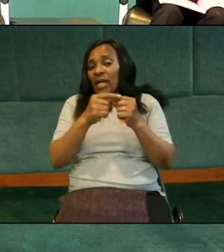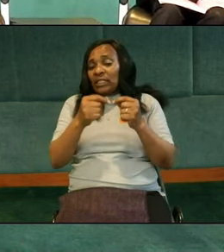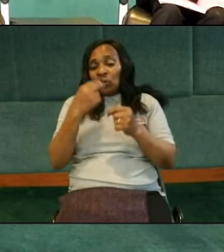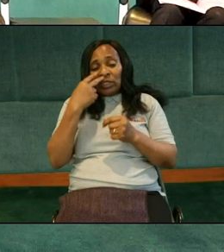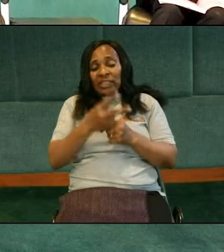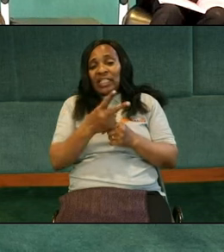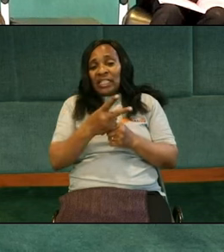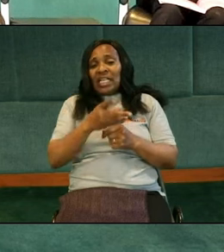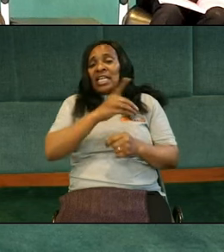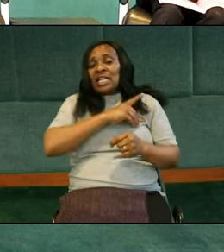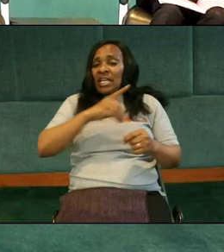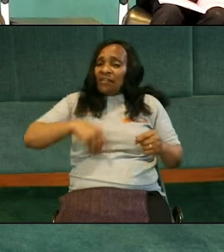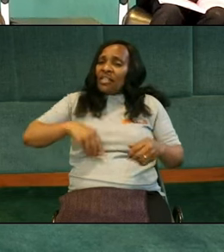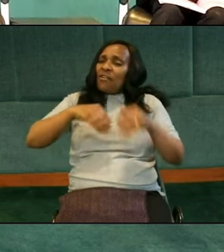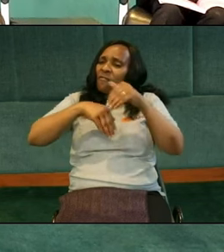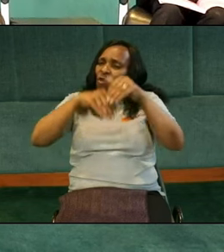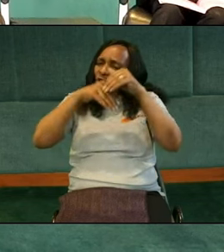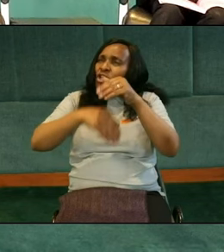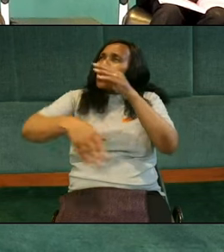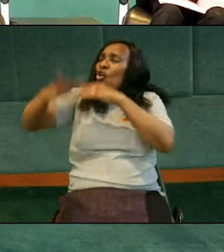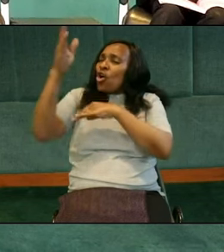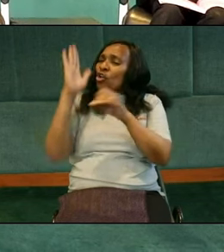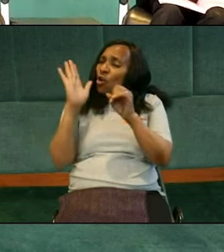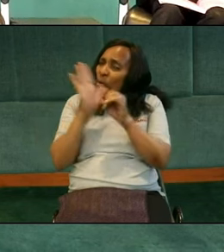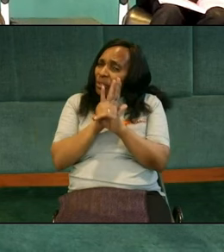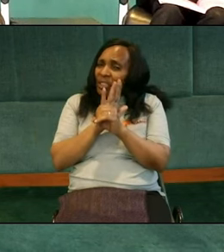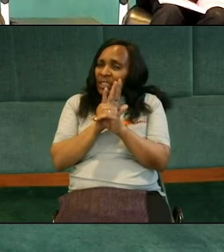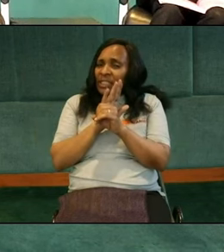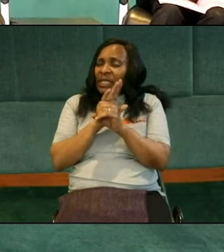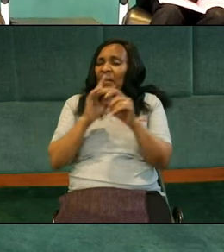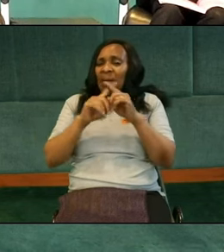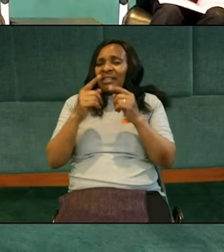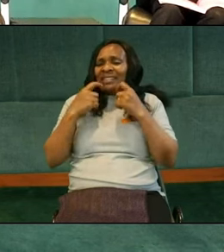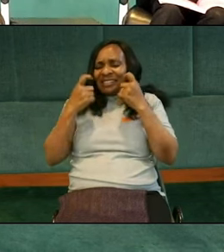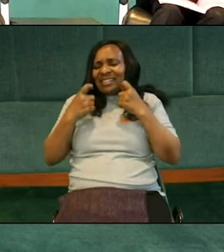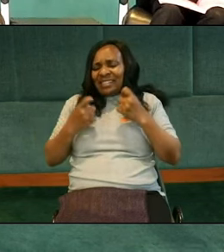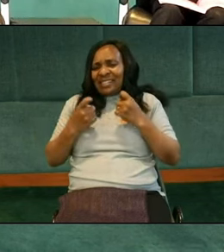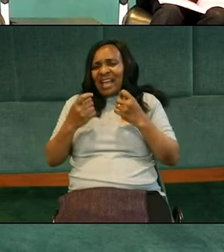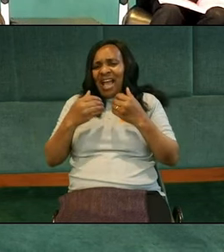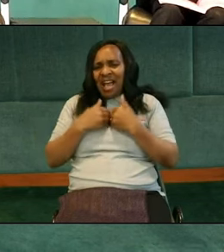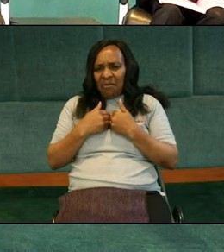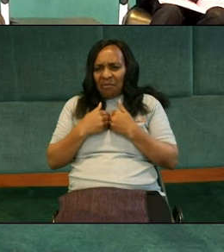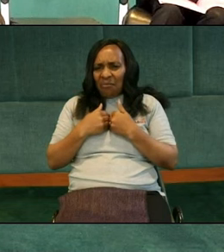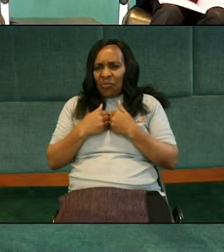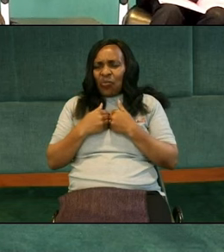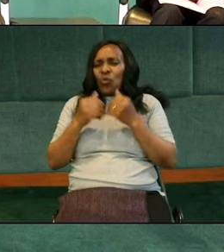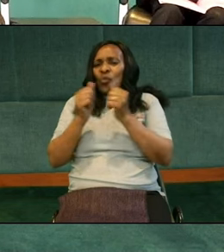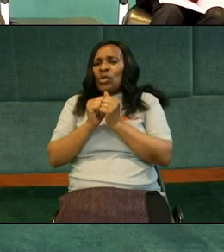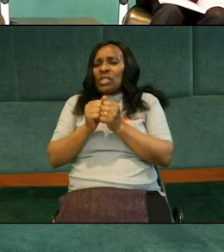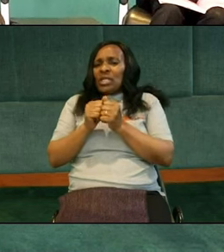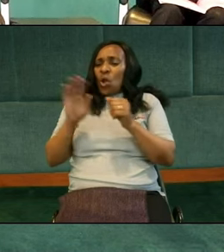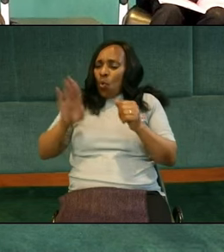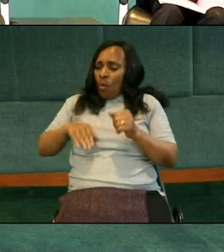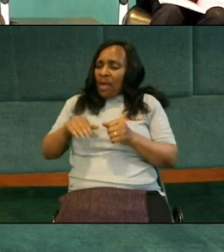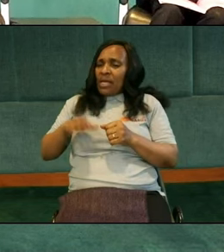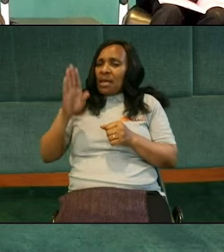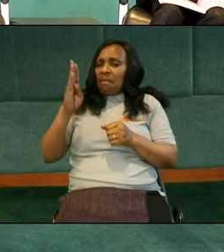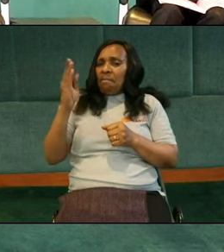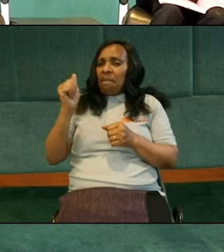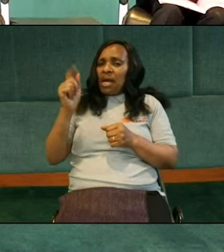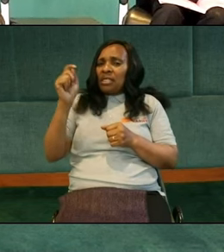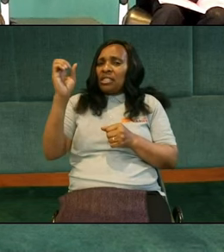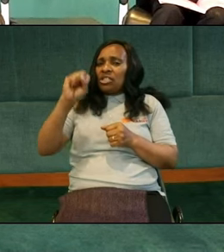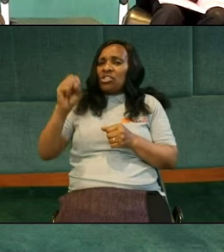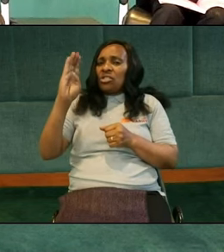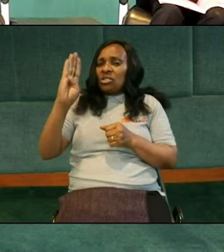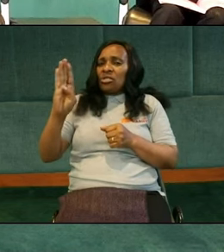David followed God completely despite his sin with Bathsheba. And for me, I